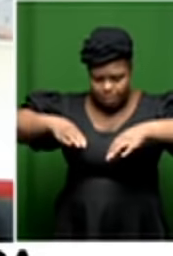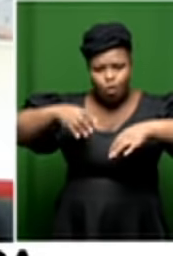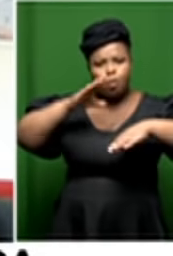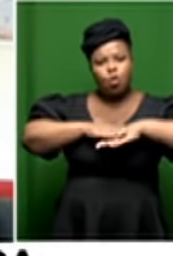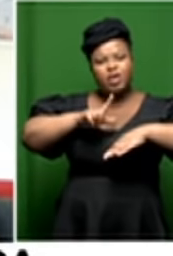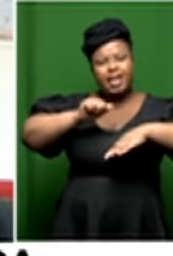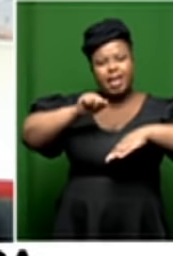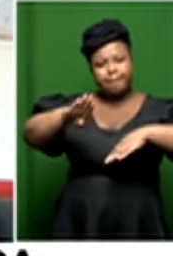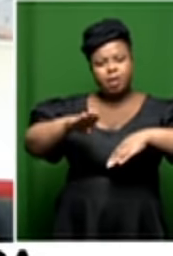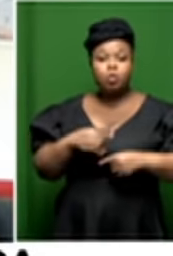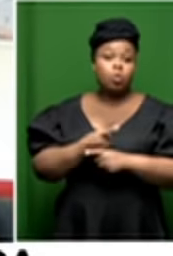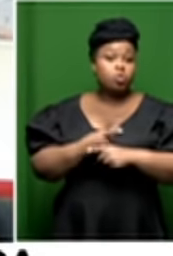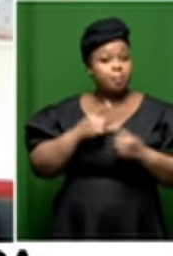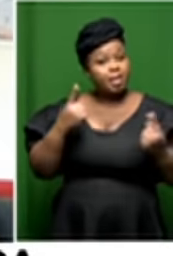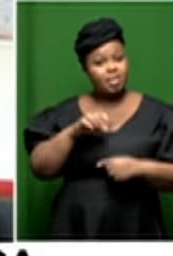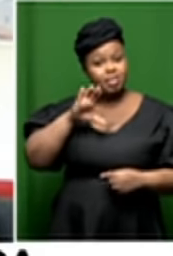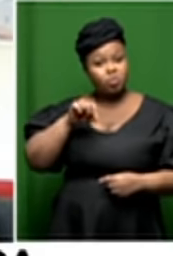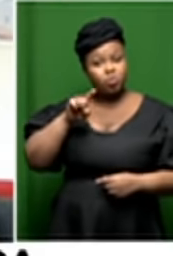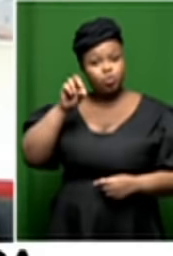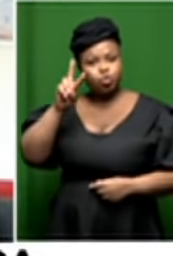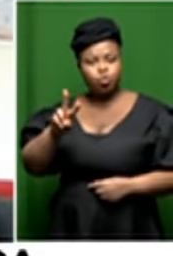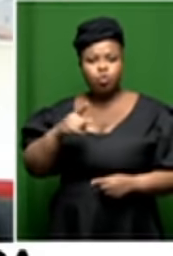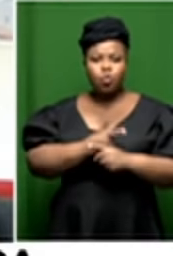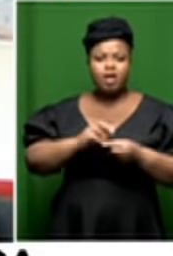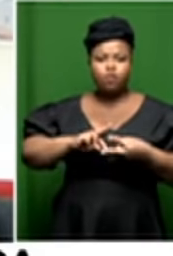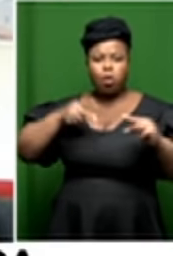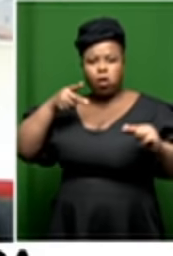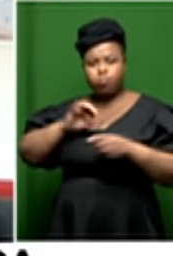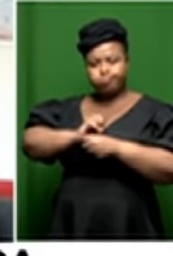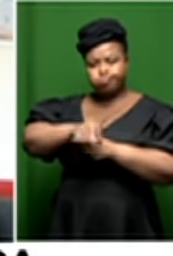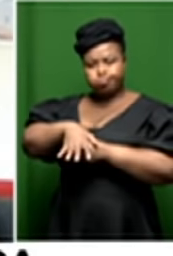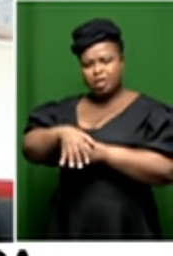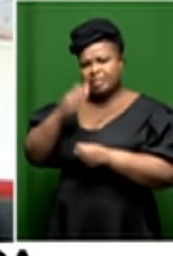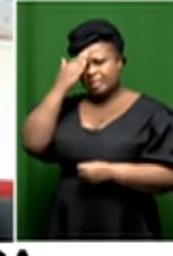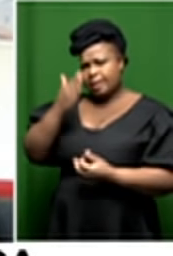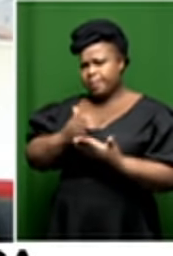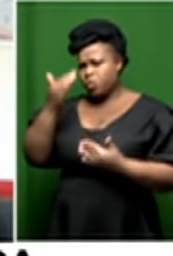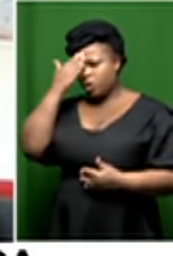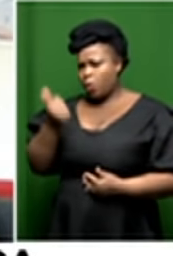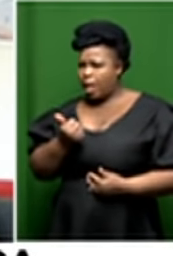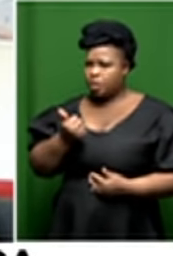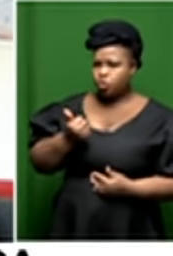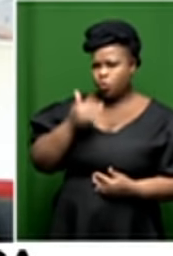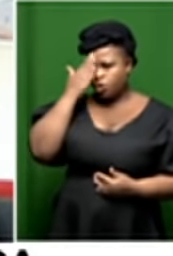of the mutations that define C.1.2 are mutations that we're familiar with. We kind of have a sense of